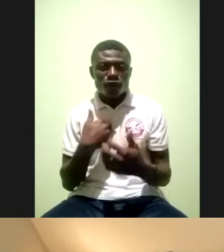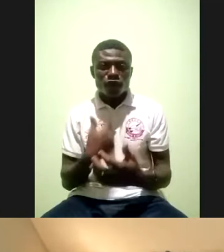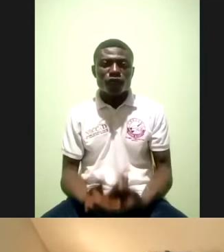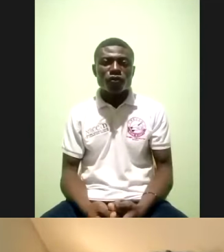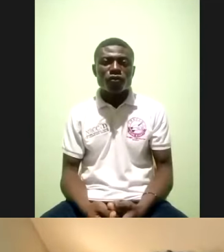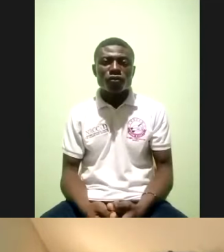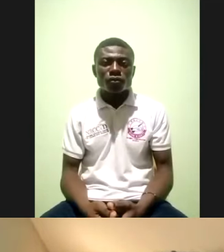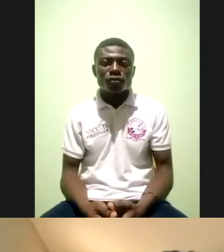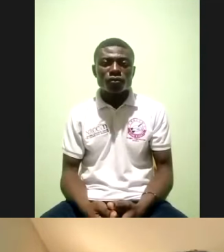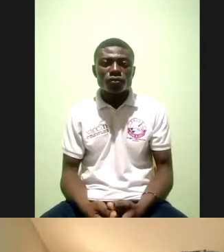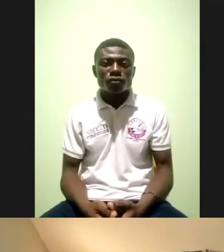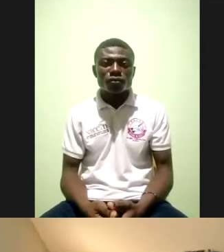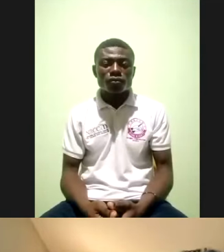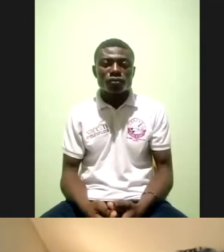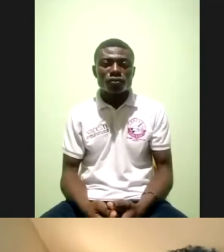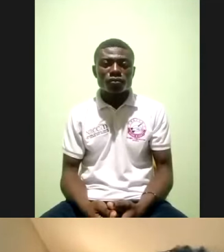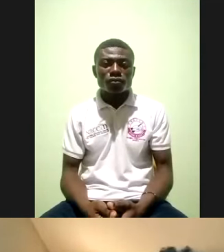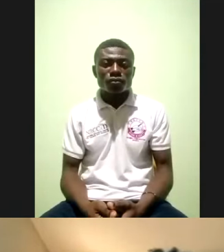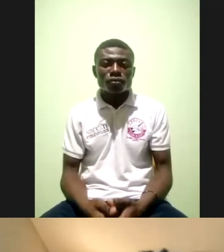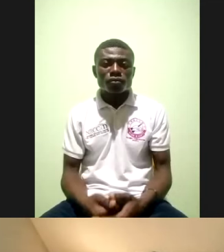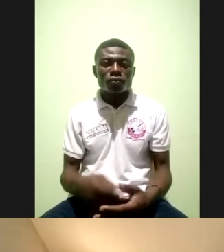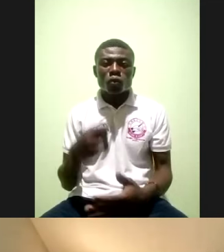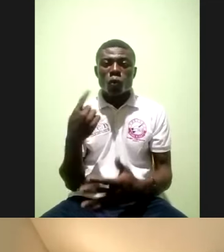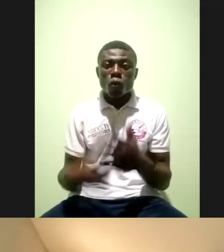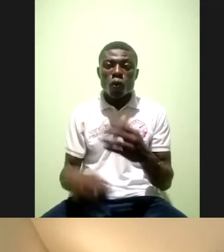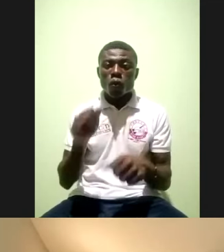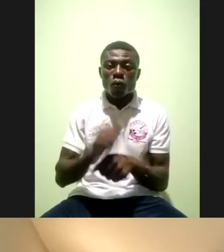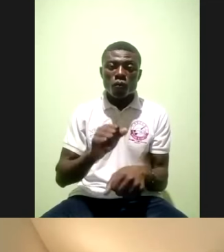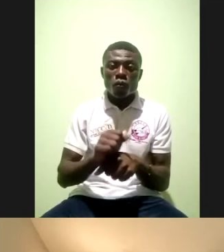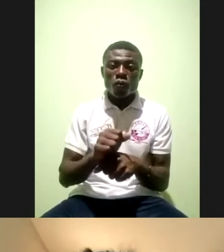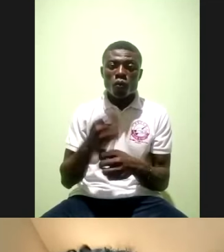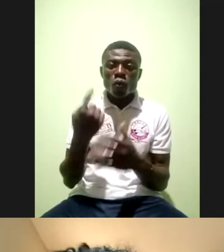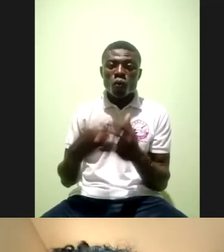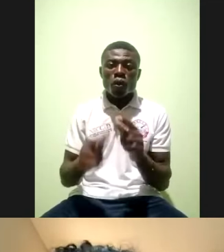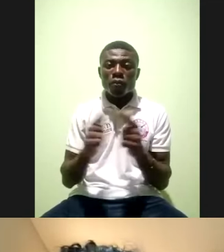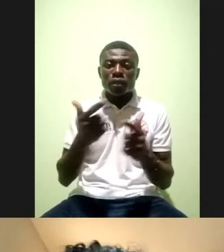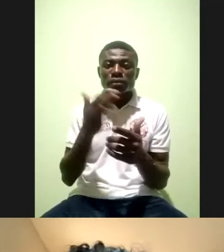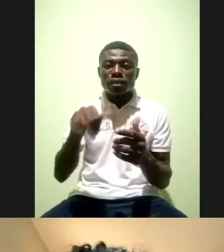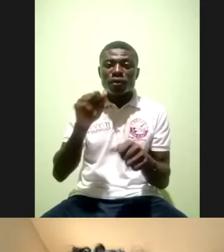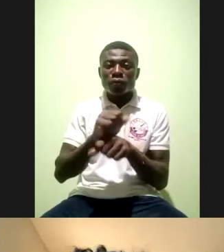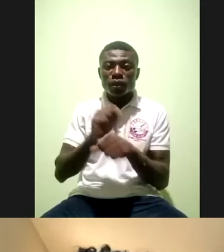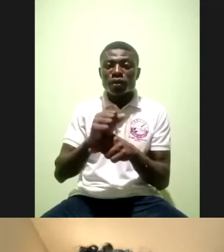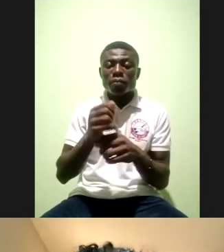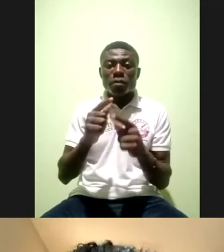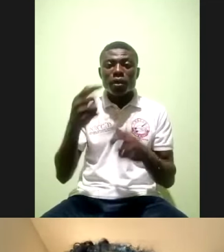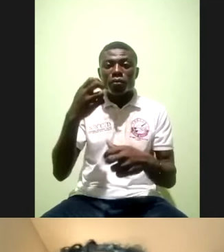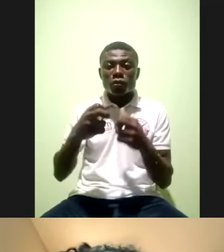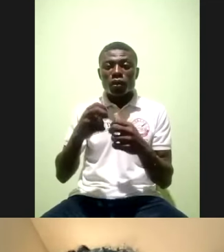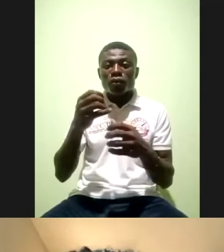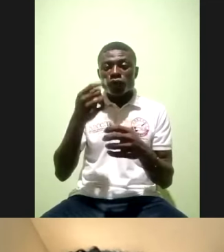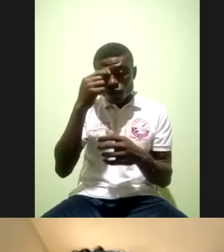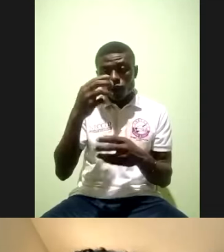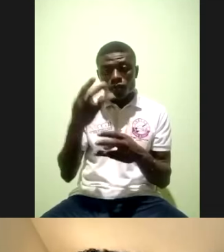So, and what is the implication? And the biggest part for the mathematics or the math is that sometimes we